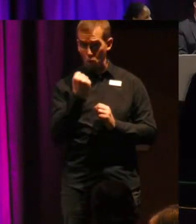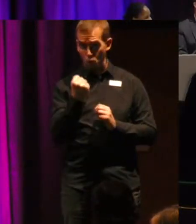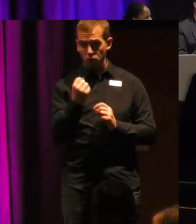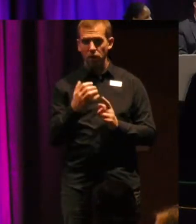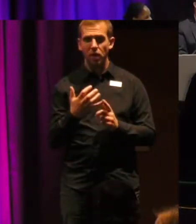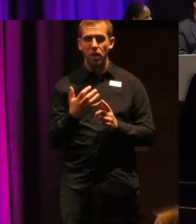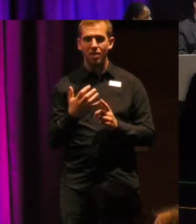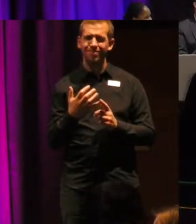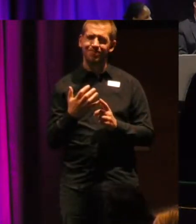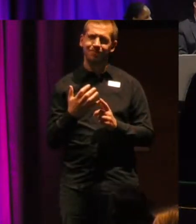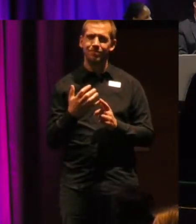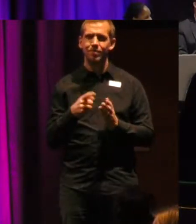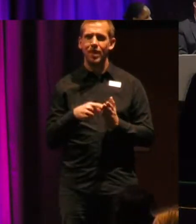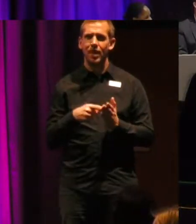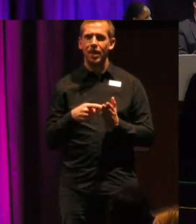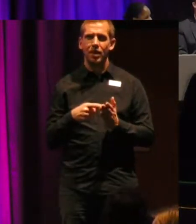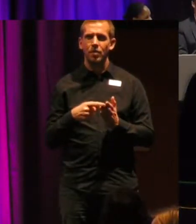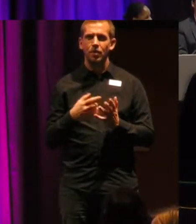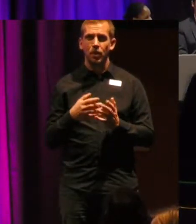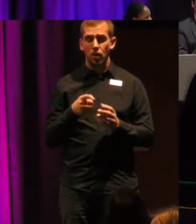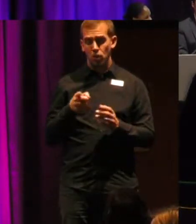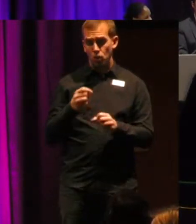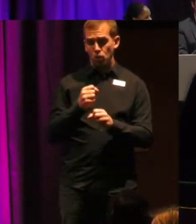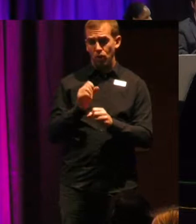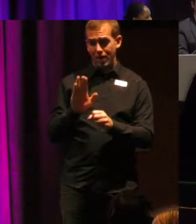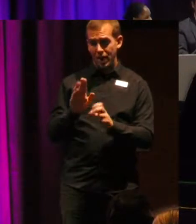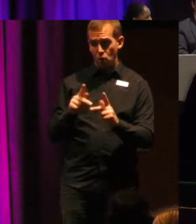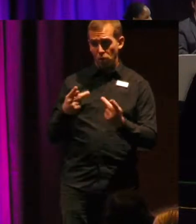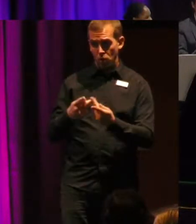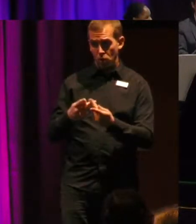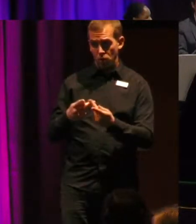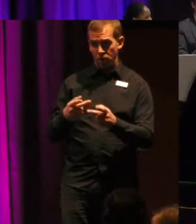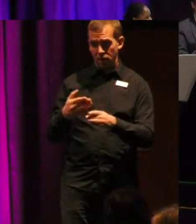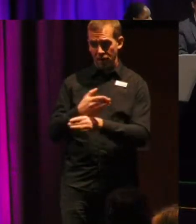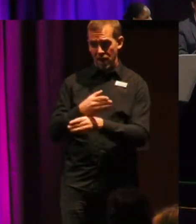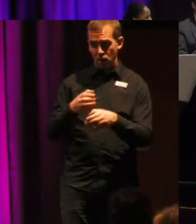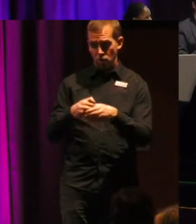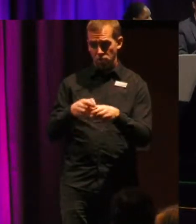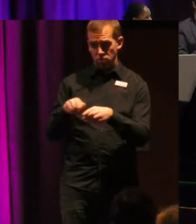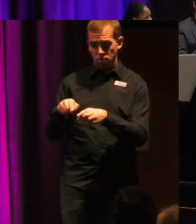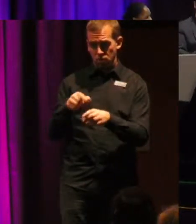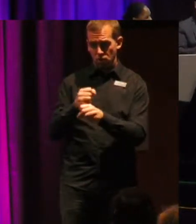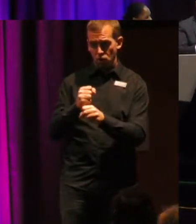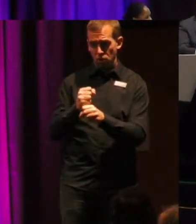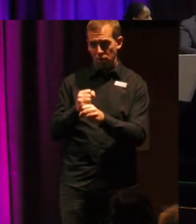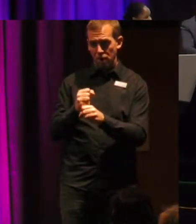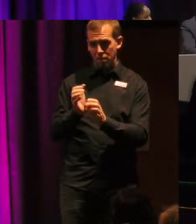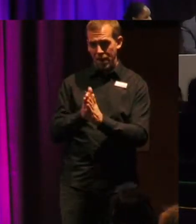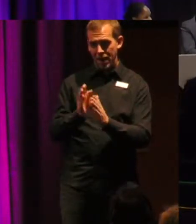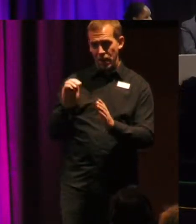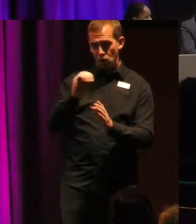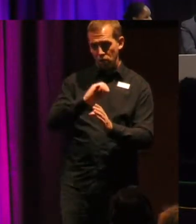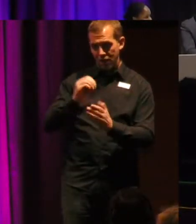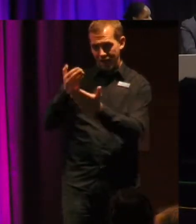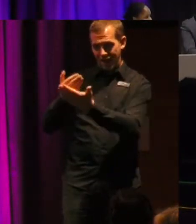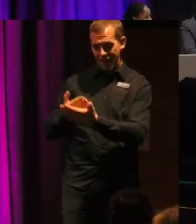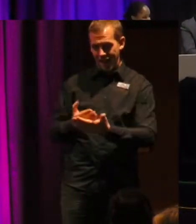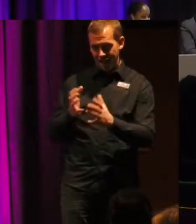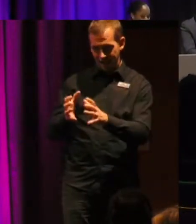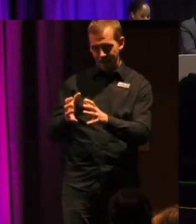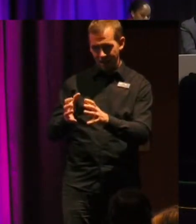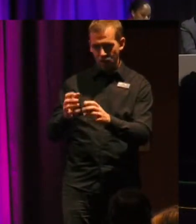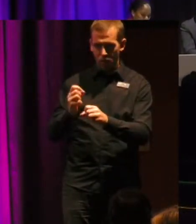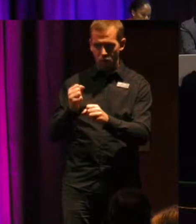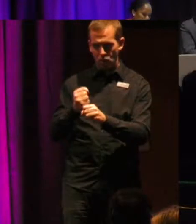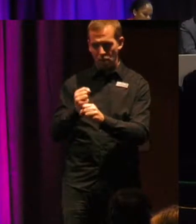threat to, you know, you don't only just work, your commission works on European countries, the wide OSCE